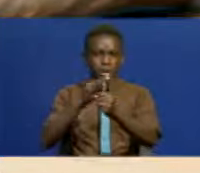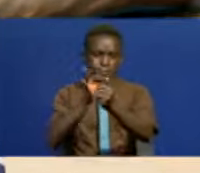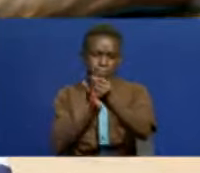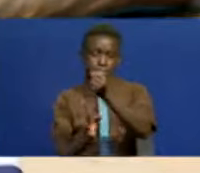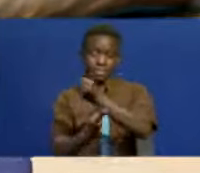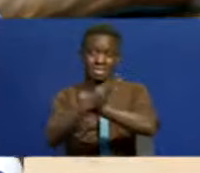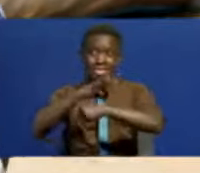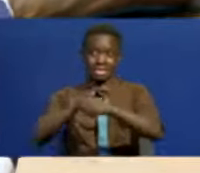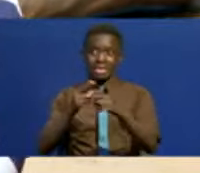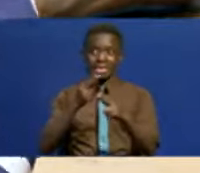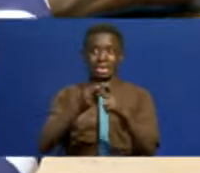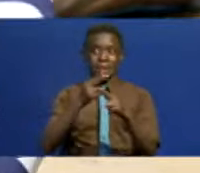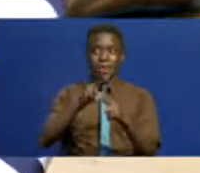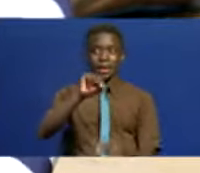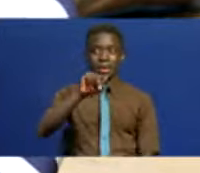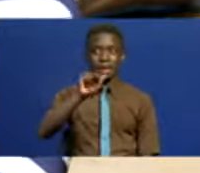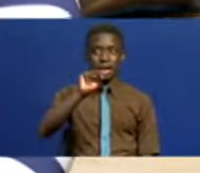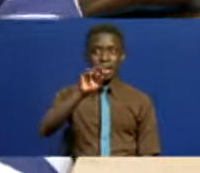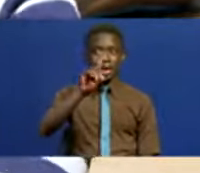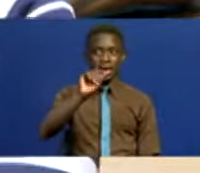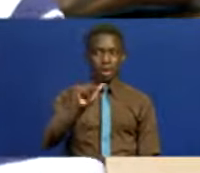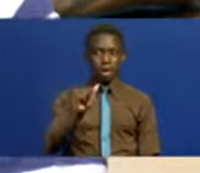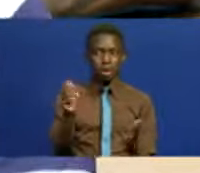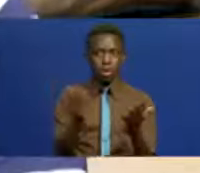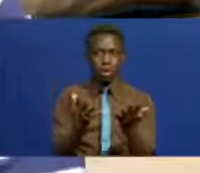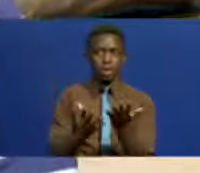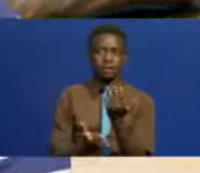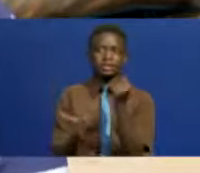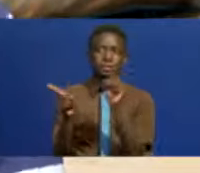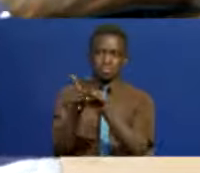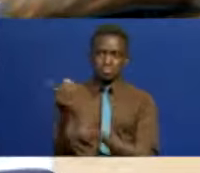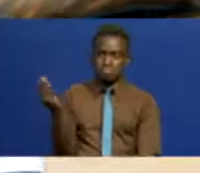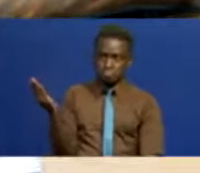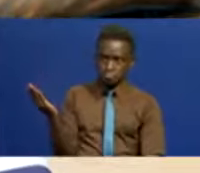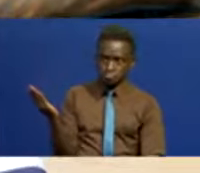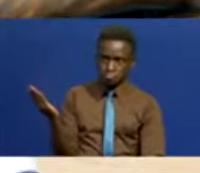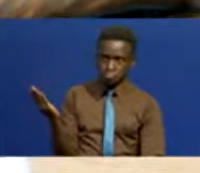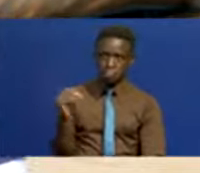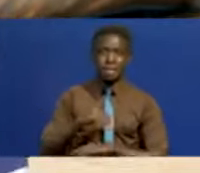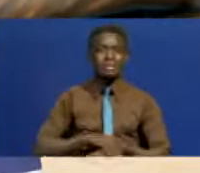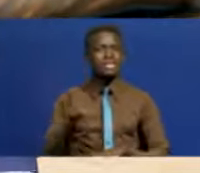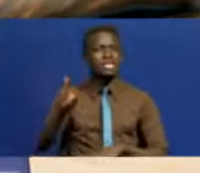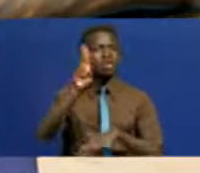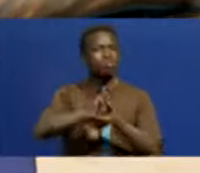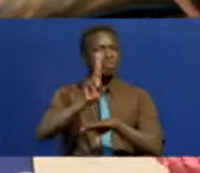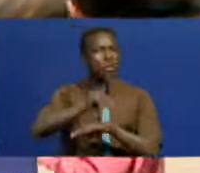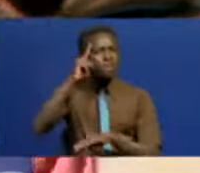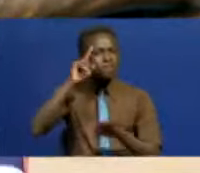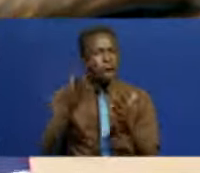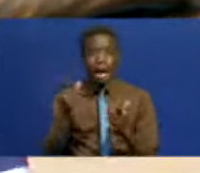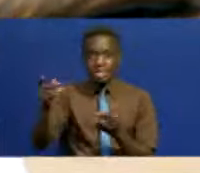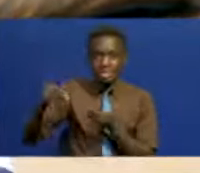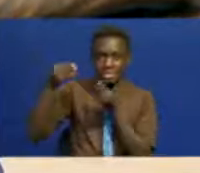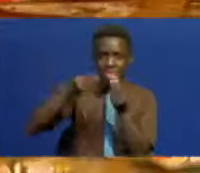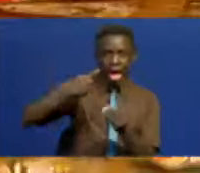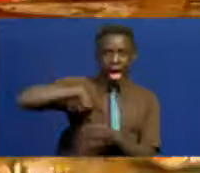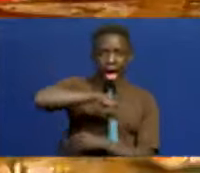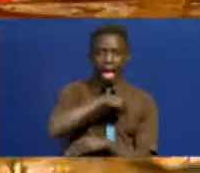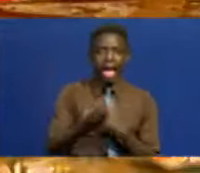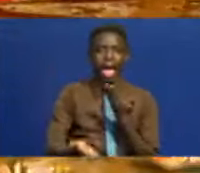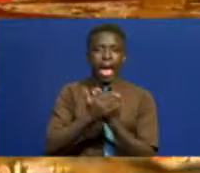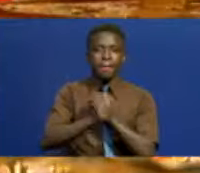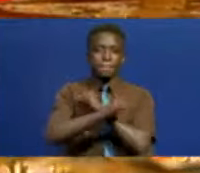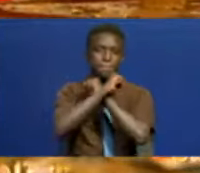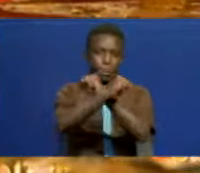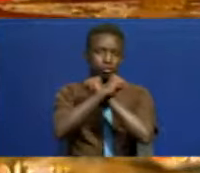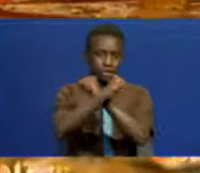called the Nada Chadi, which is here. This Nada Chadi. It's given to us for protection. At